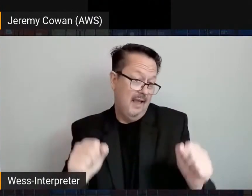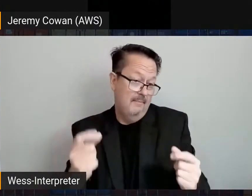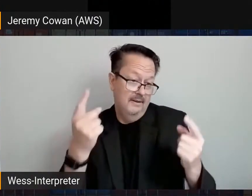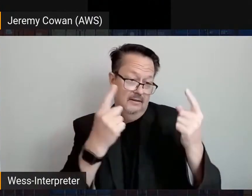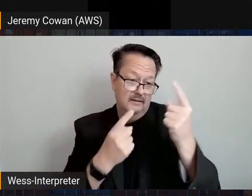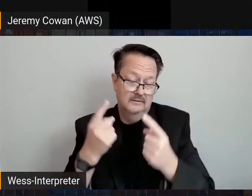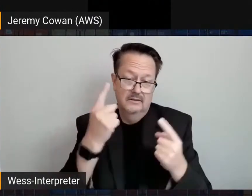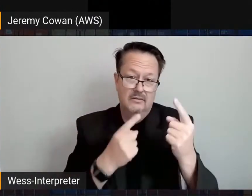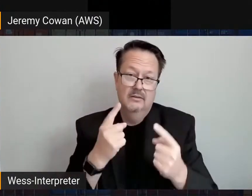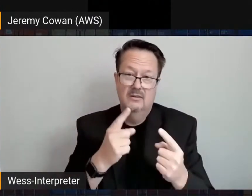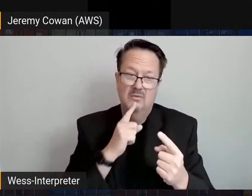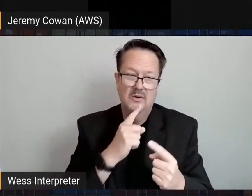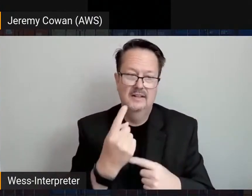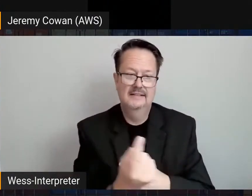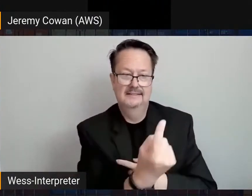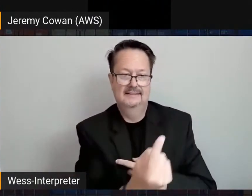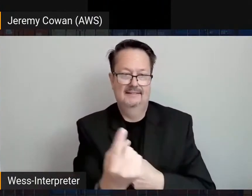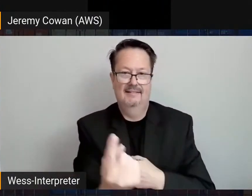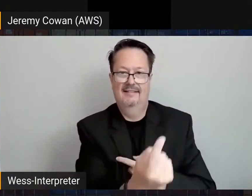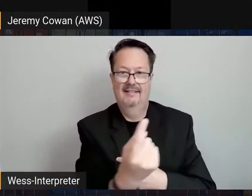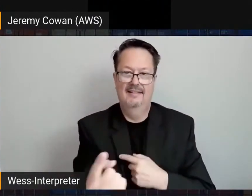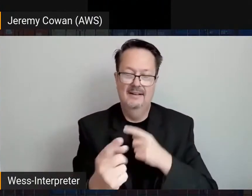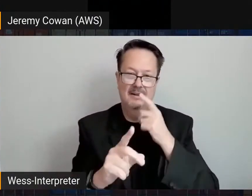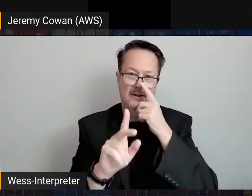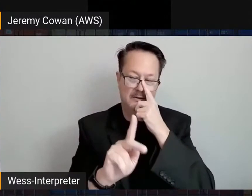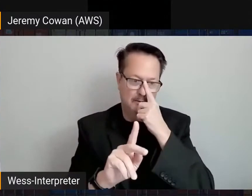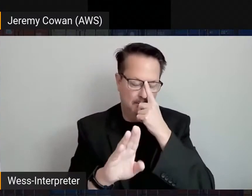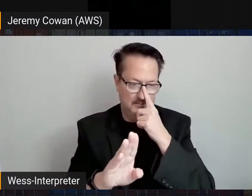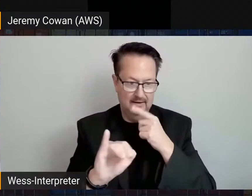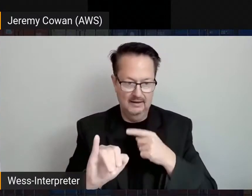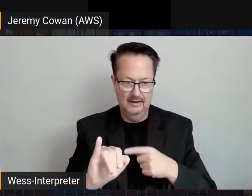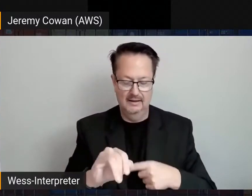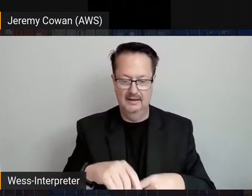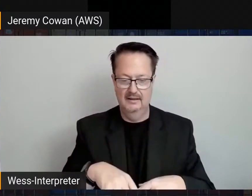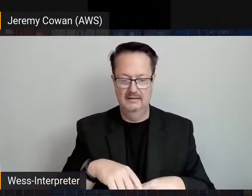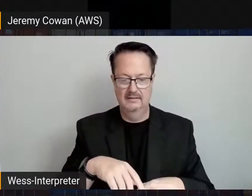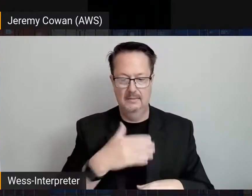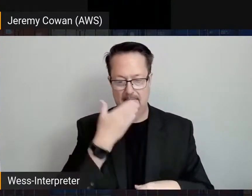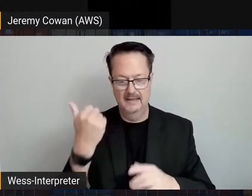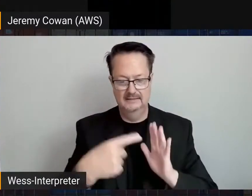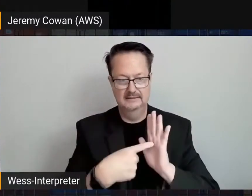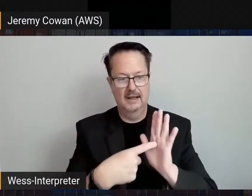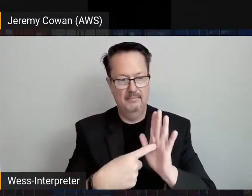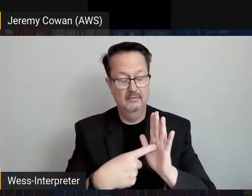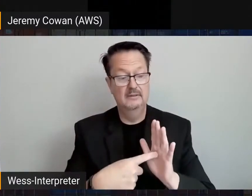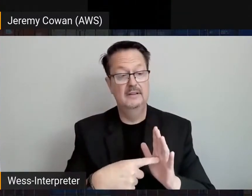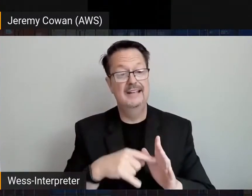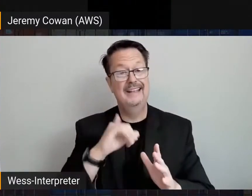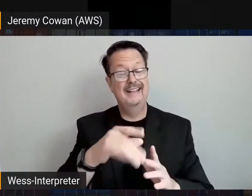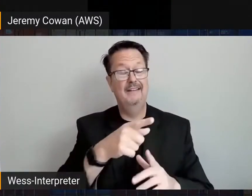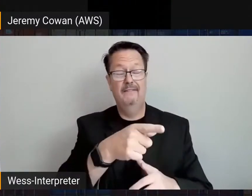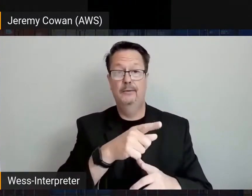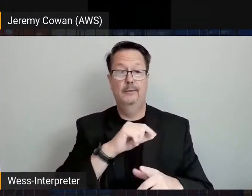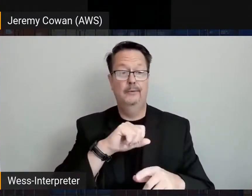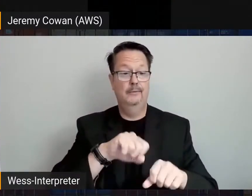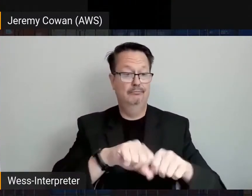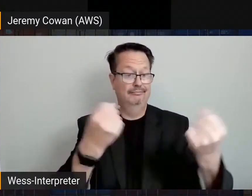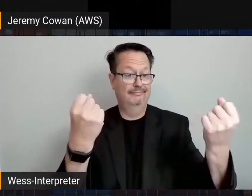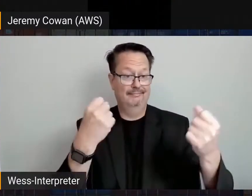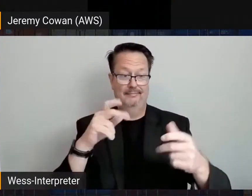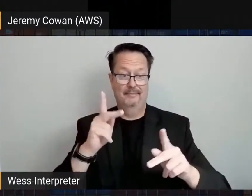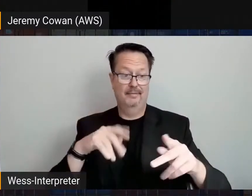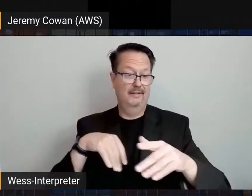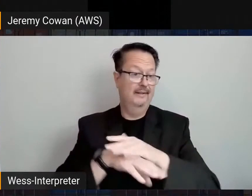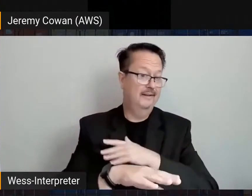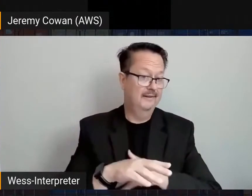to be really single tenanted, Kube API being the best example. A compromise of that, or a compromise of something that has